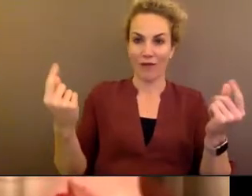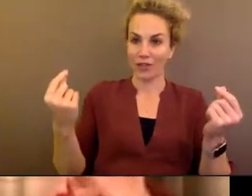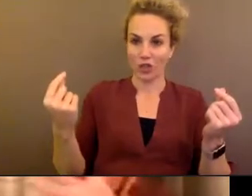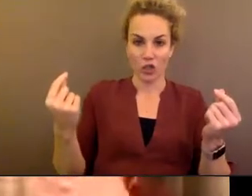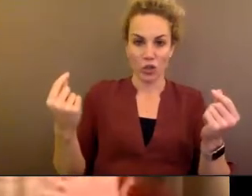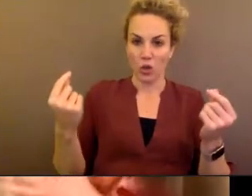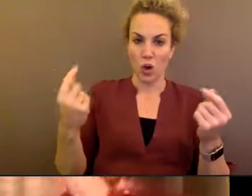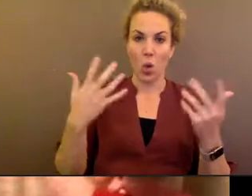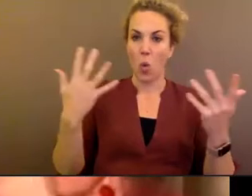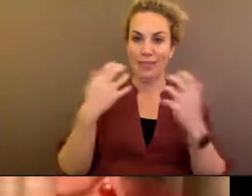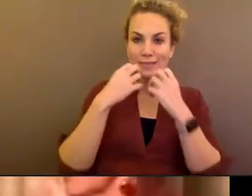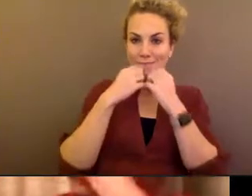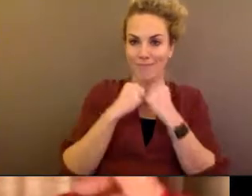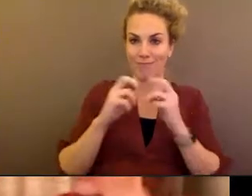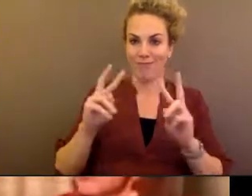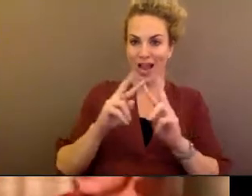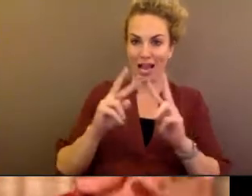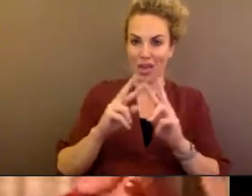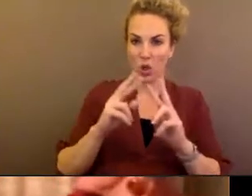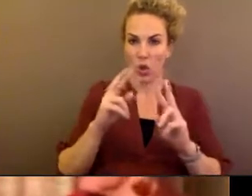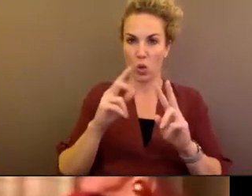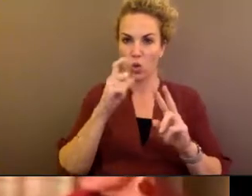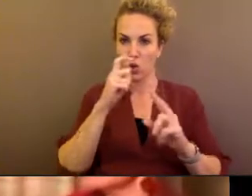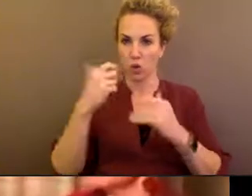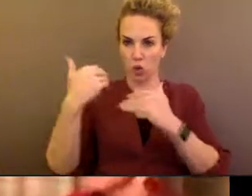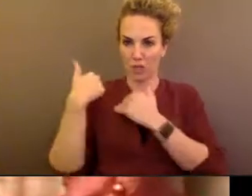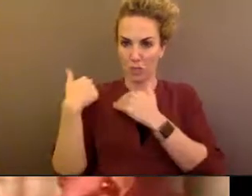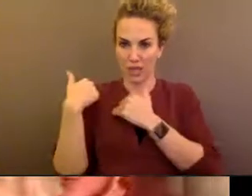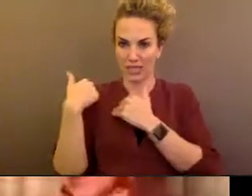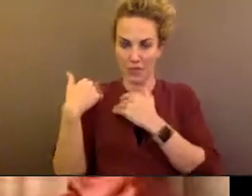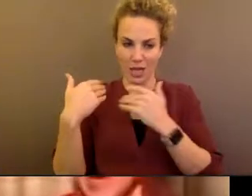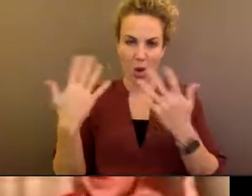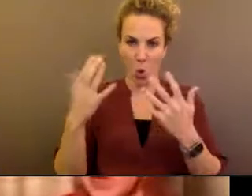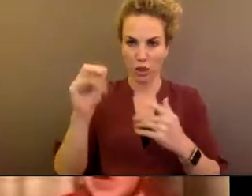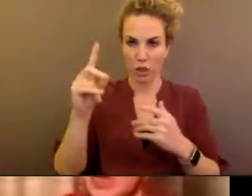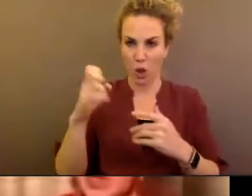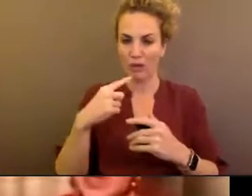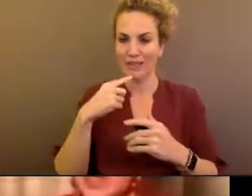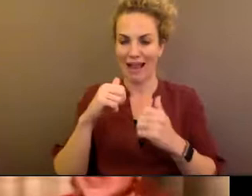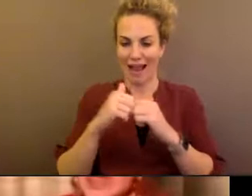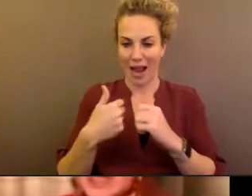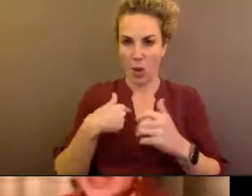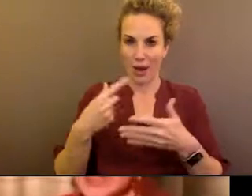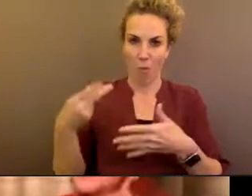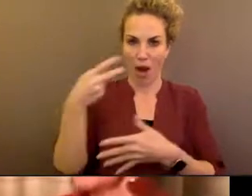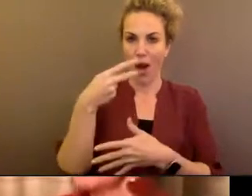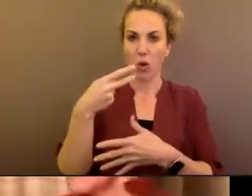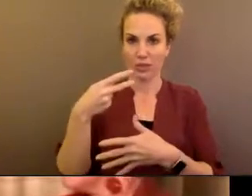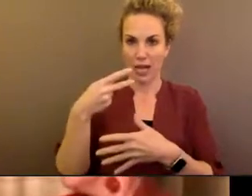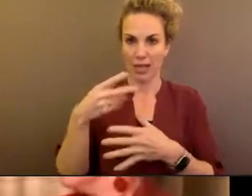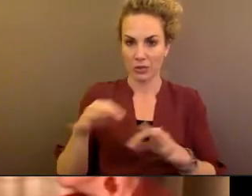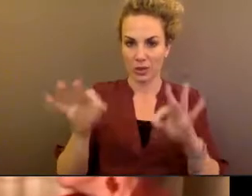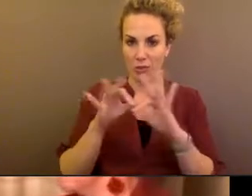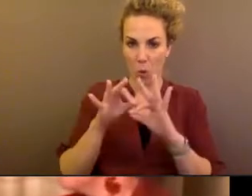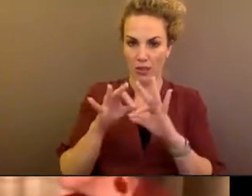well, let's look carefully, and who do we have the responsibilities to? What does the code say? How do we prioritize these things?